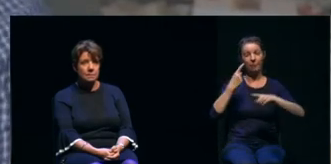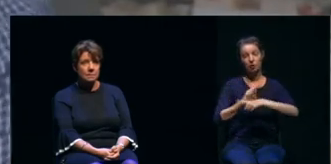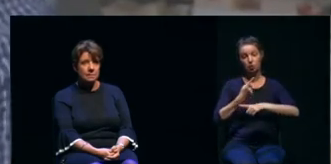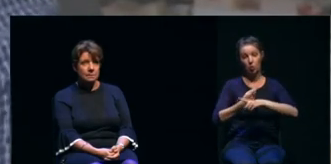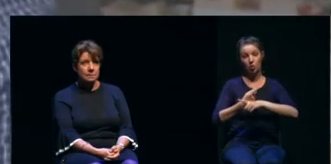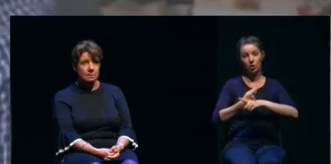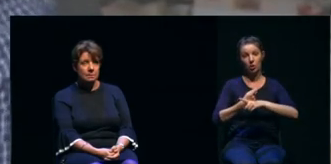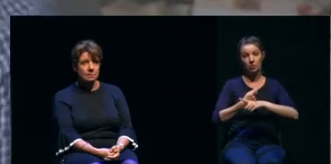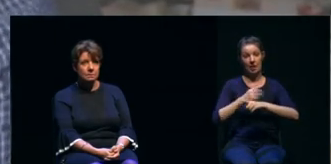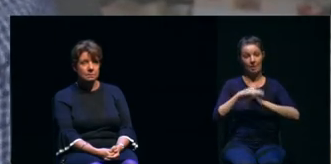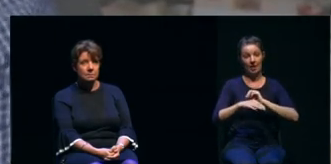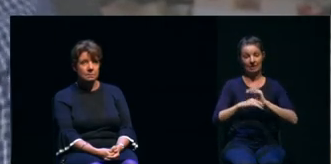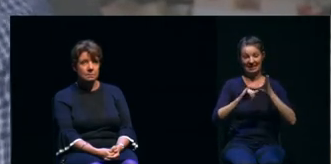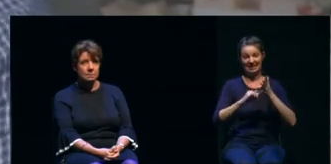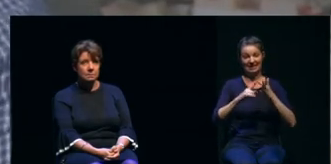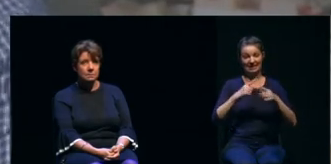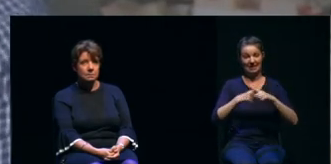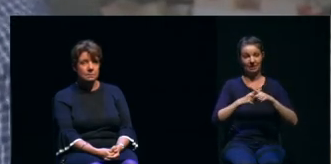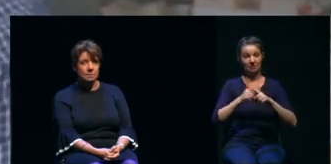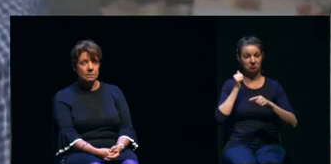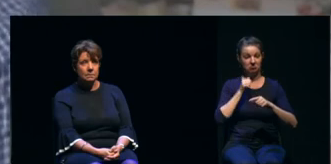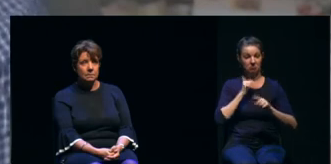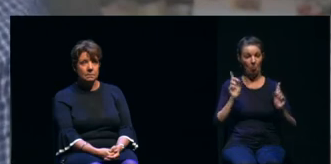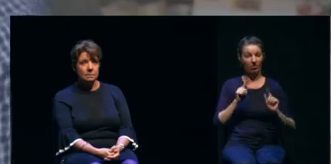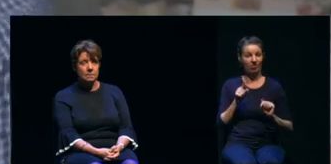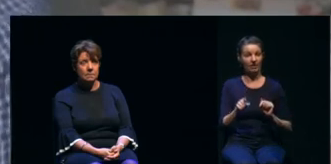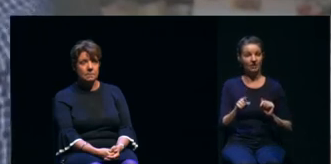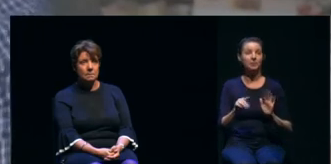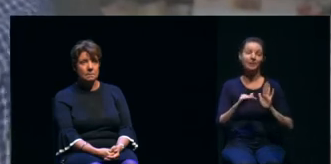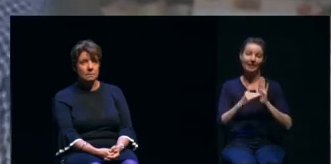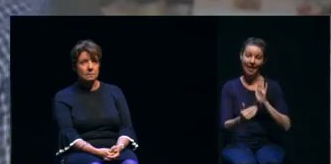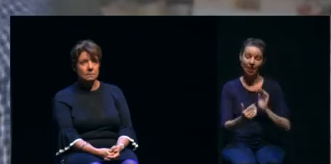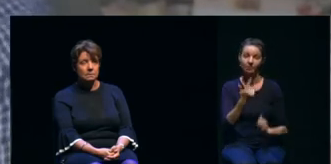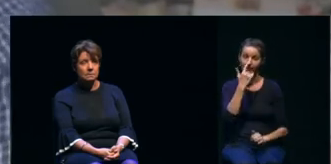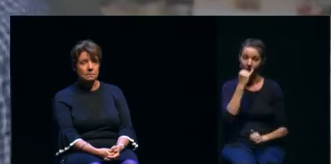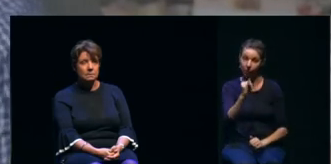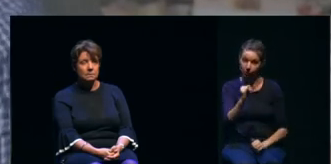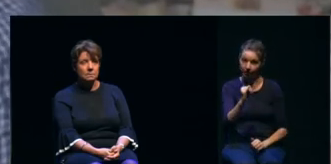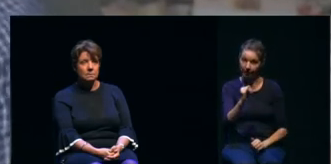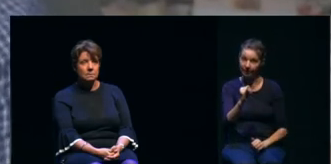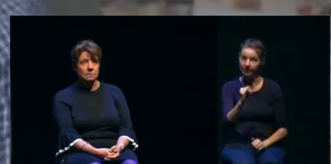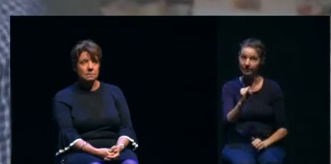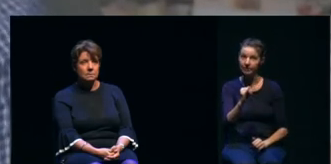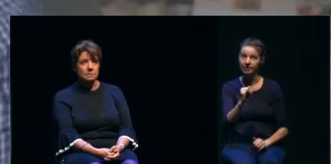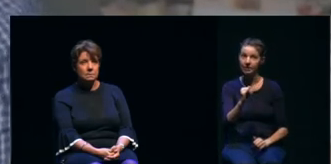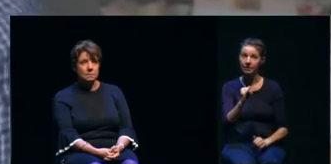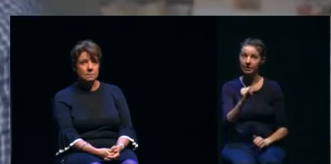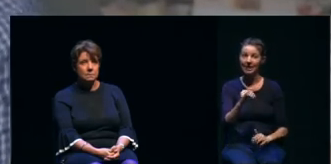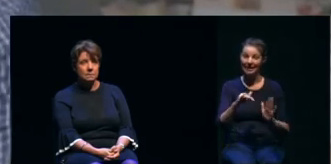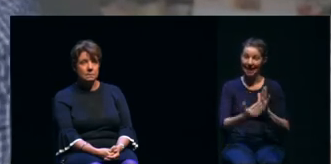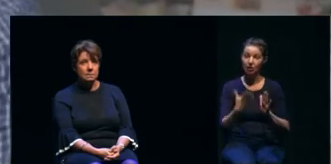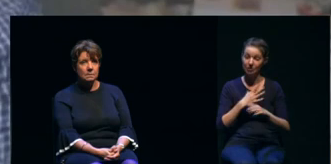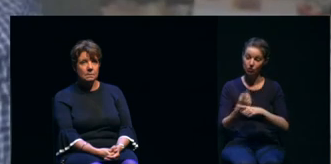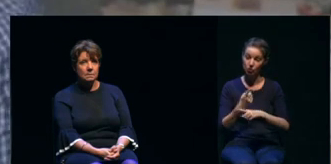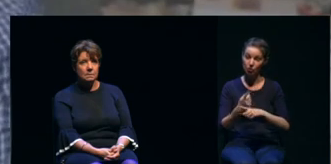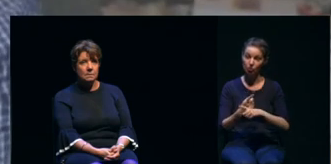was about what sex is. And now, unfortunately, and this goes back to what we were talking about at the beginning, now, unfortunately, the talk that you have to give your